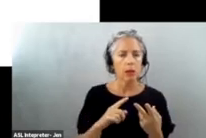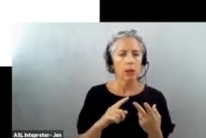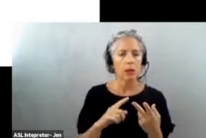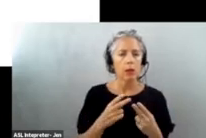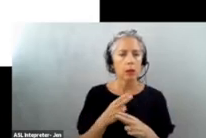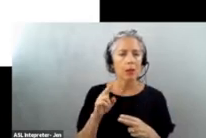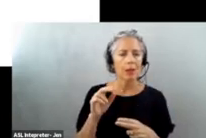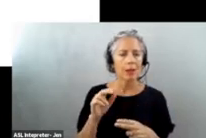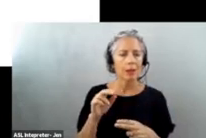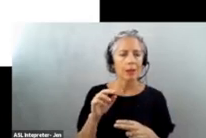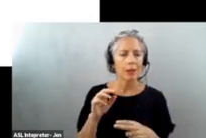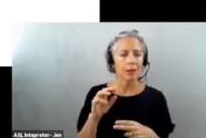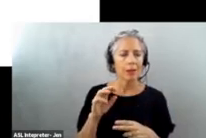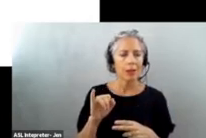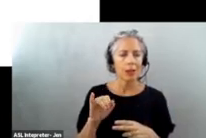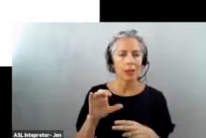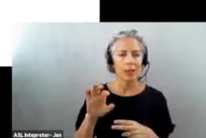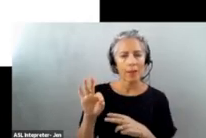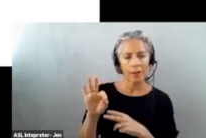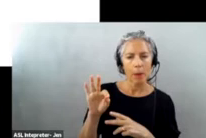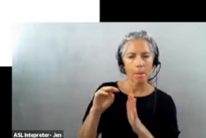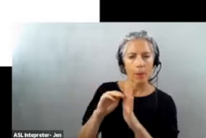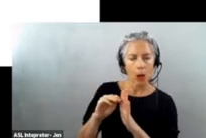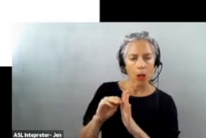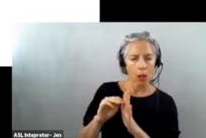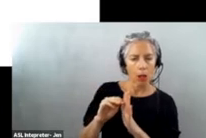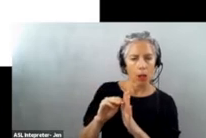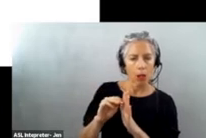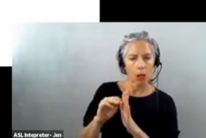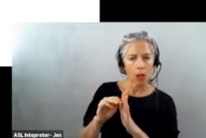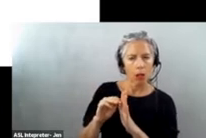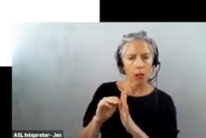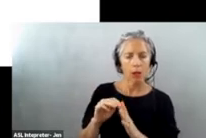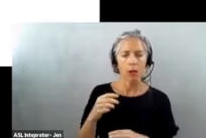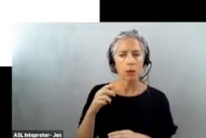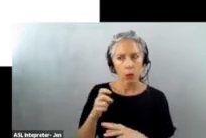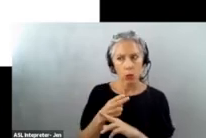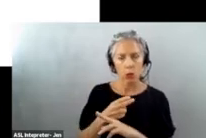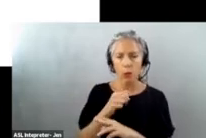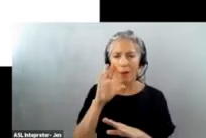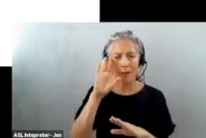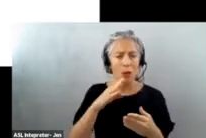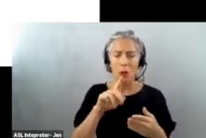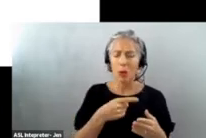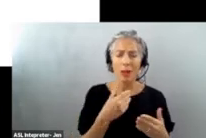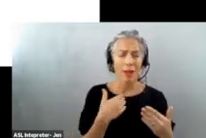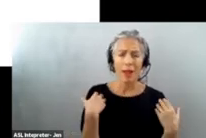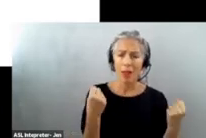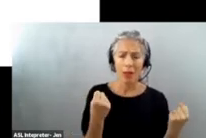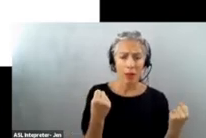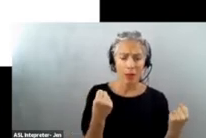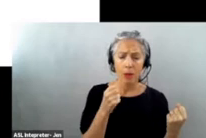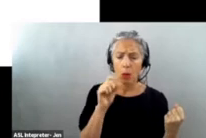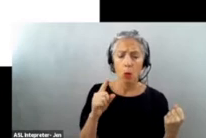the WHO-ICF model, where we are not only focusing on health, and